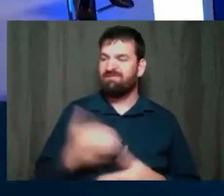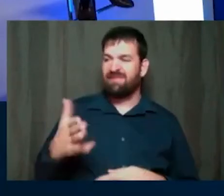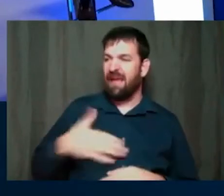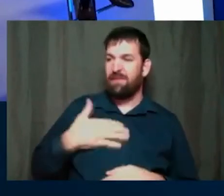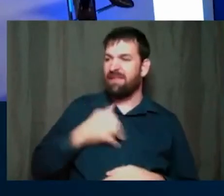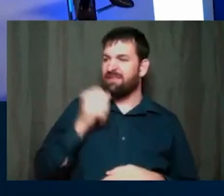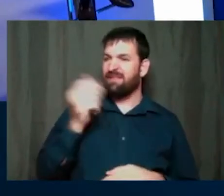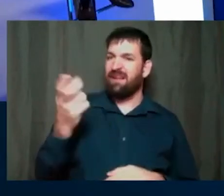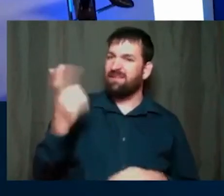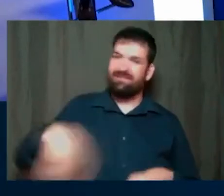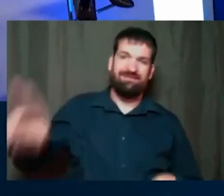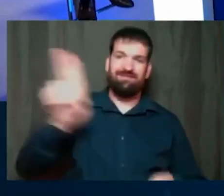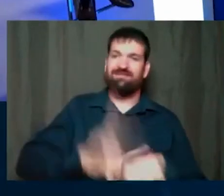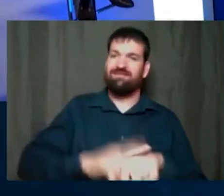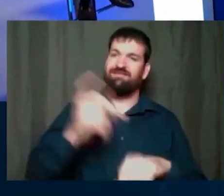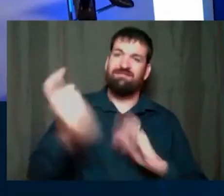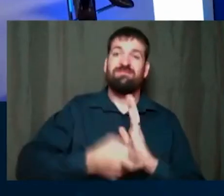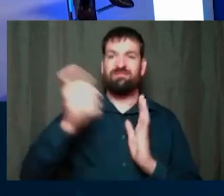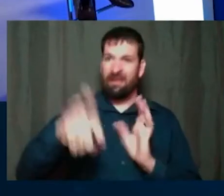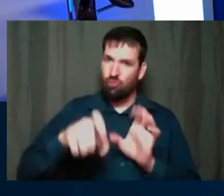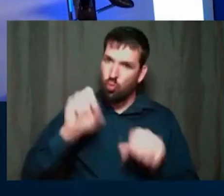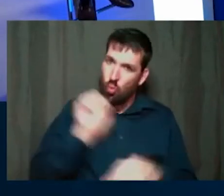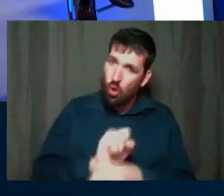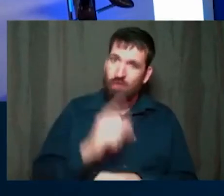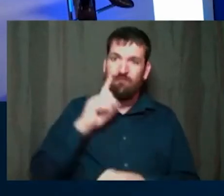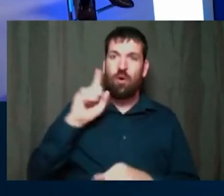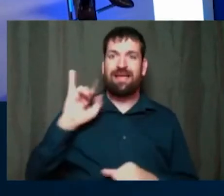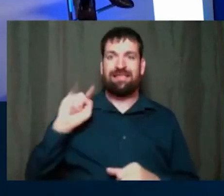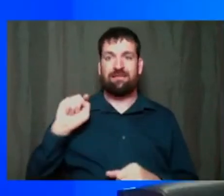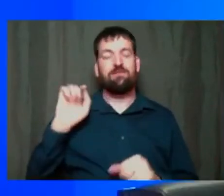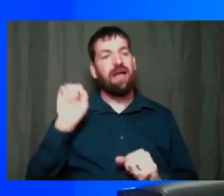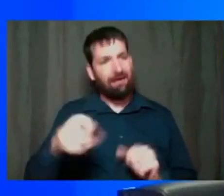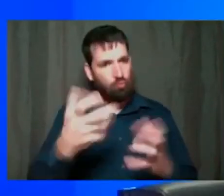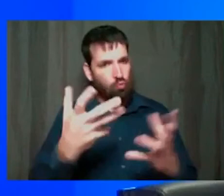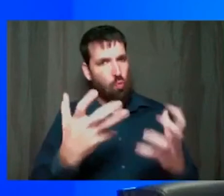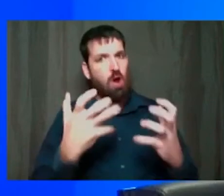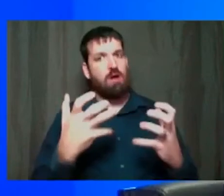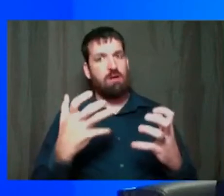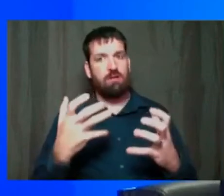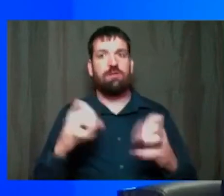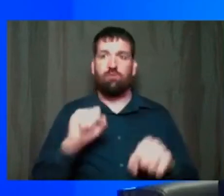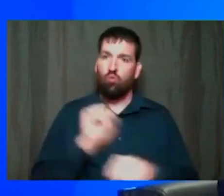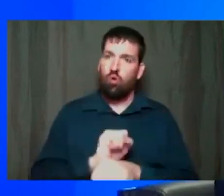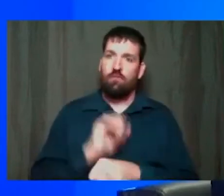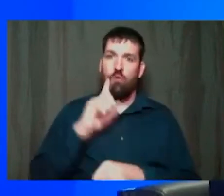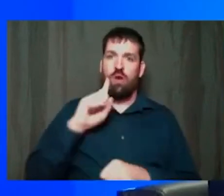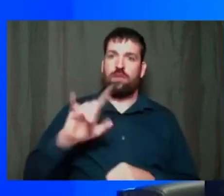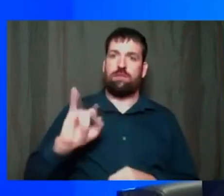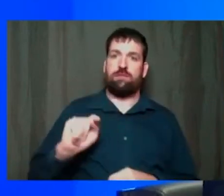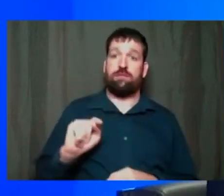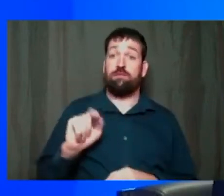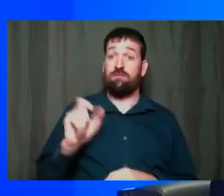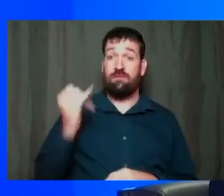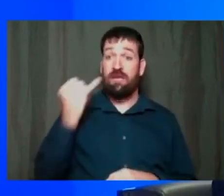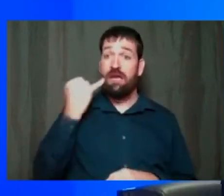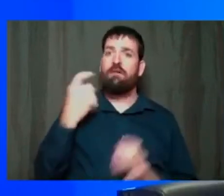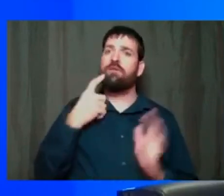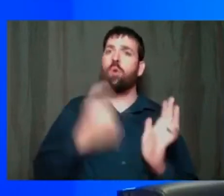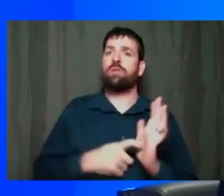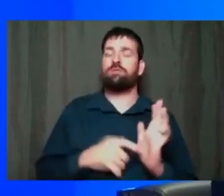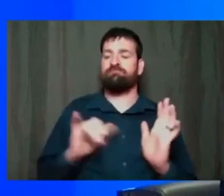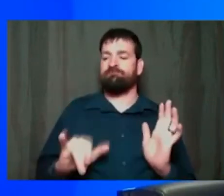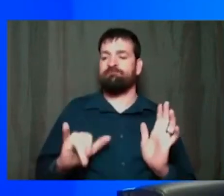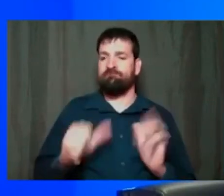is okay to say you have to work for it. And You got to work work at for it. it. You got to want it, and you got to work for it. And when you notice that you're not, it's up to you